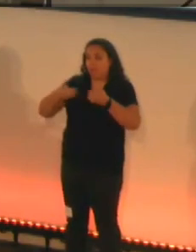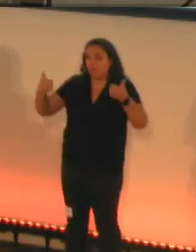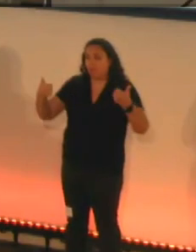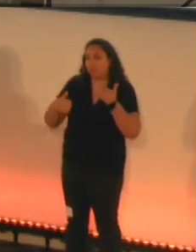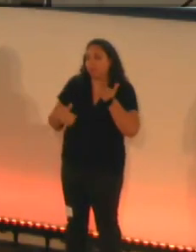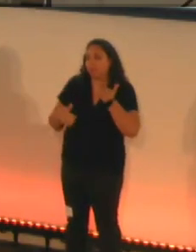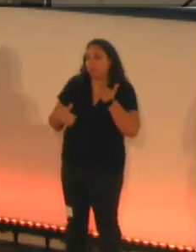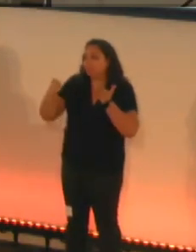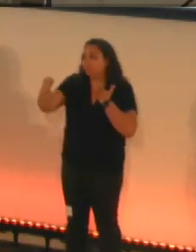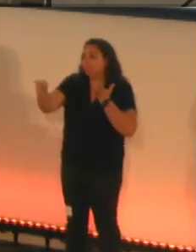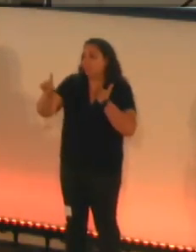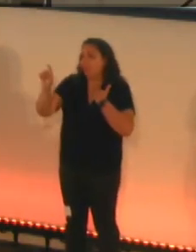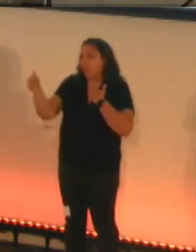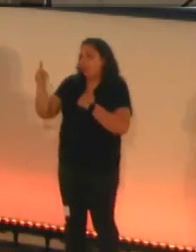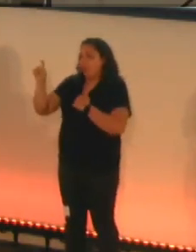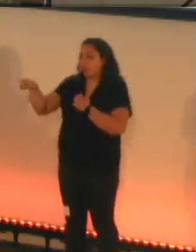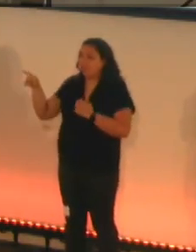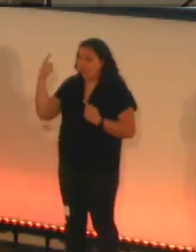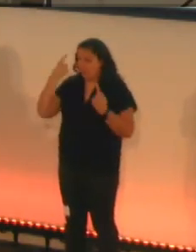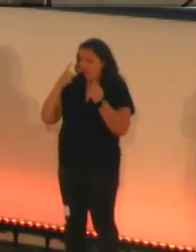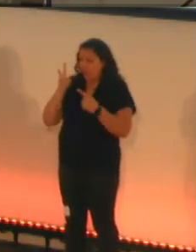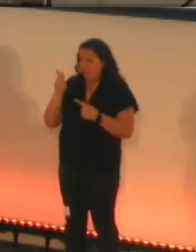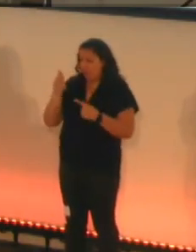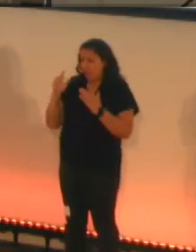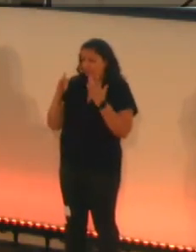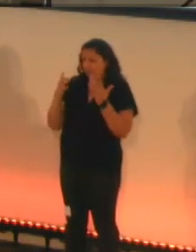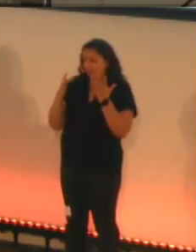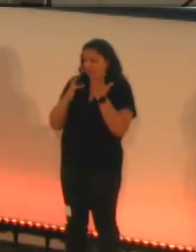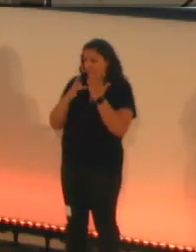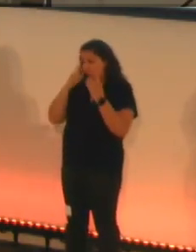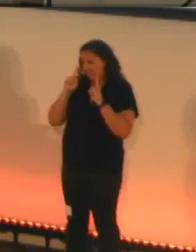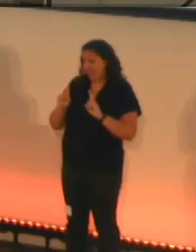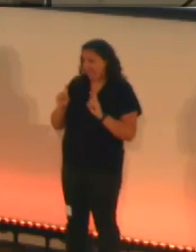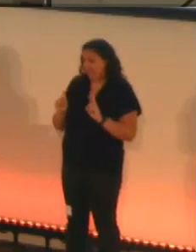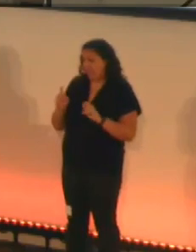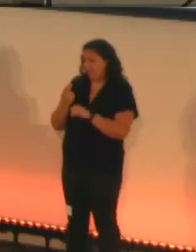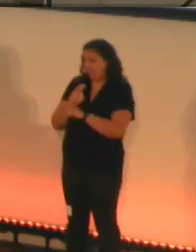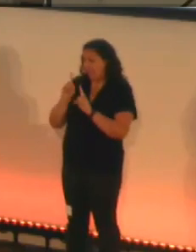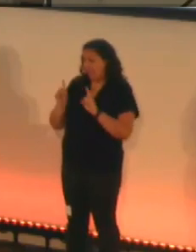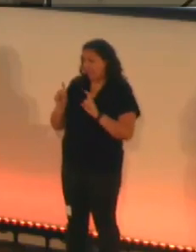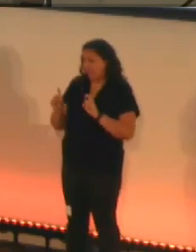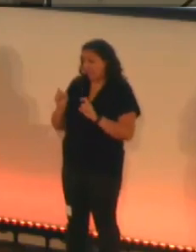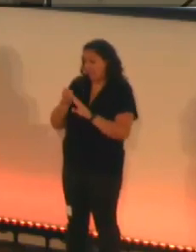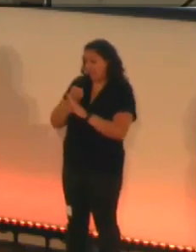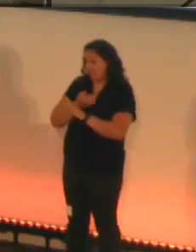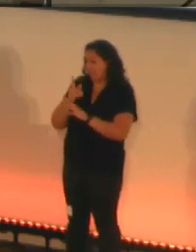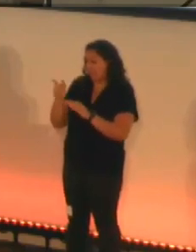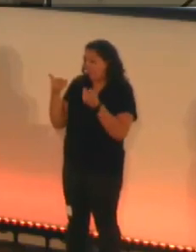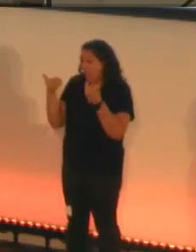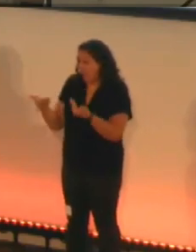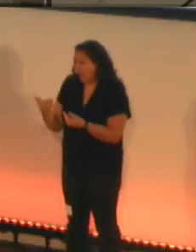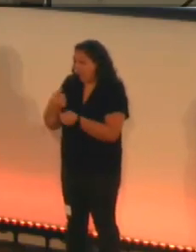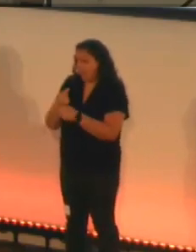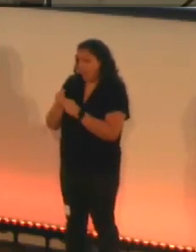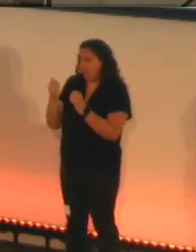question. Have you considered like just using VR chat for testing, user testing, before you like went ahead and make a